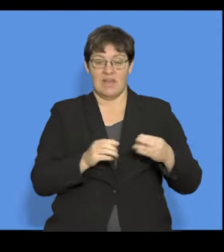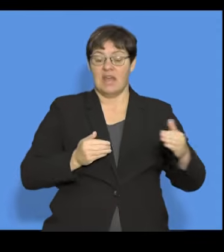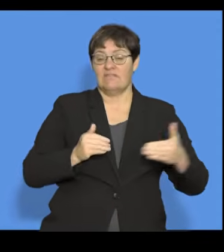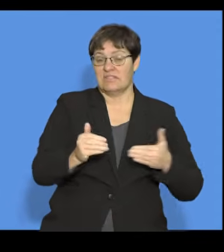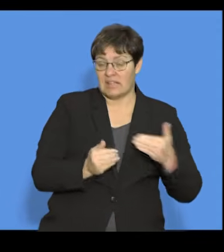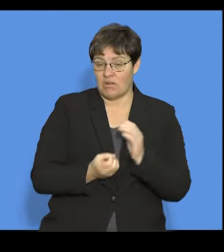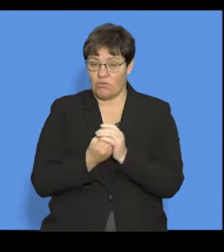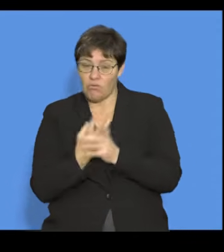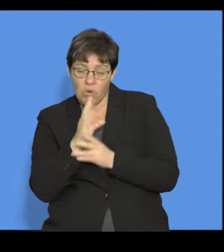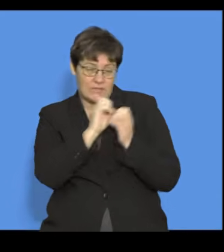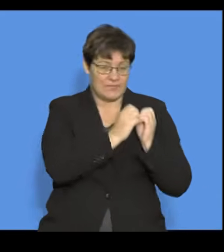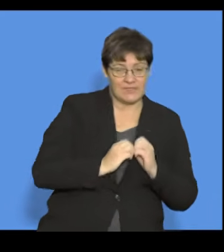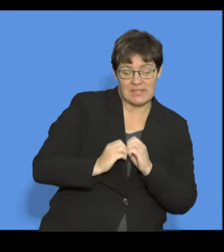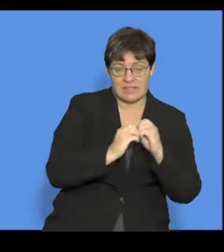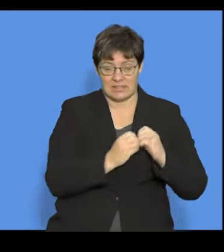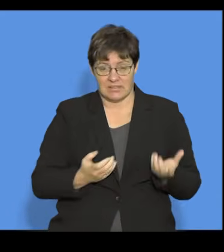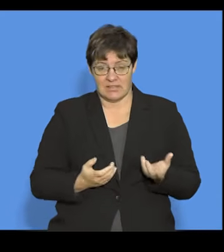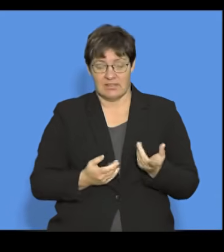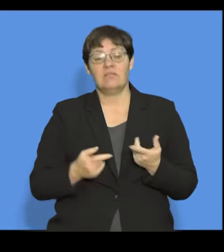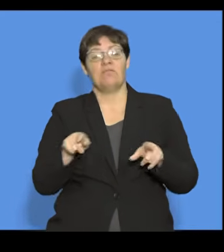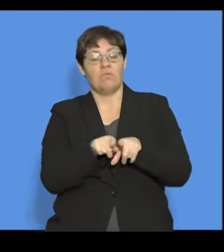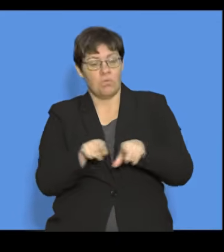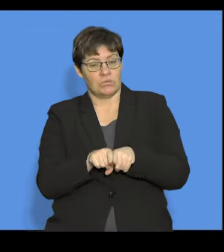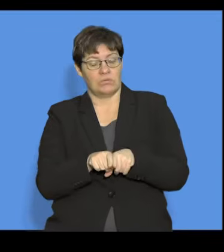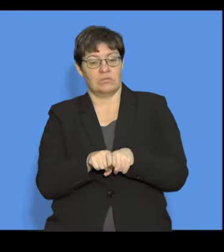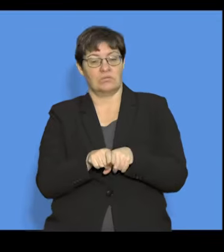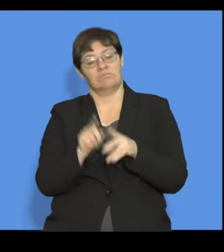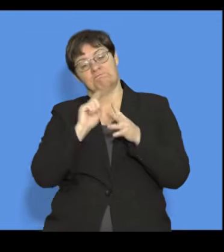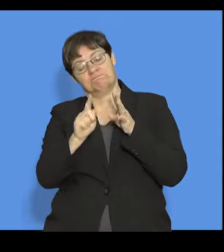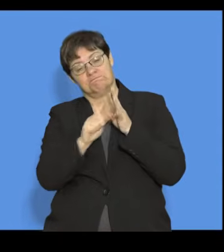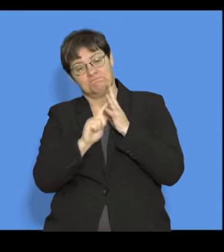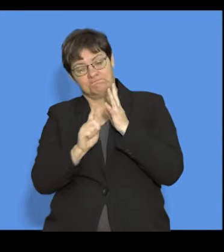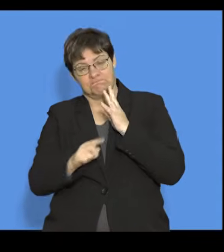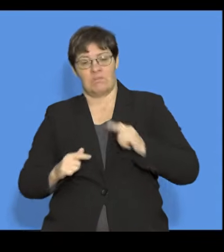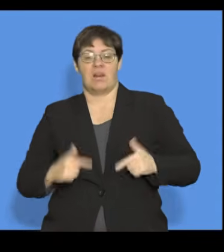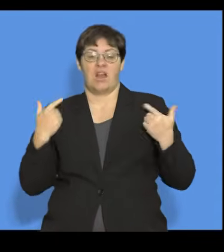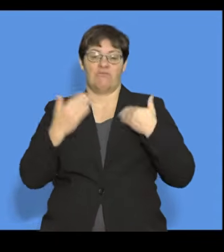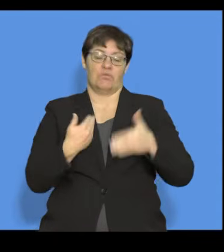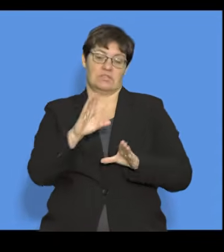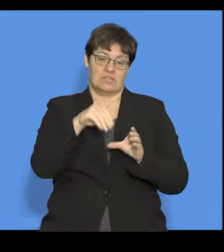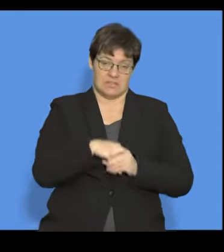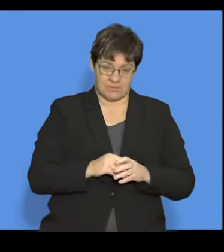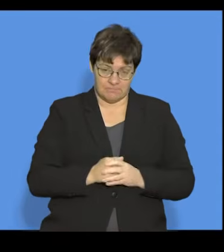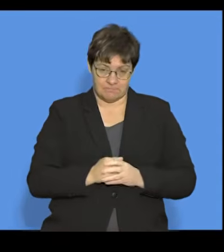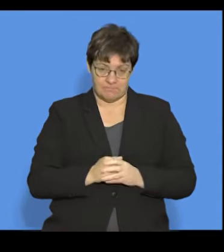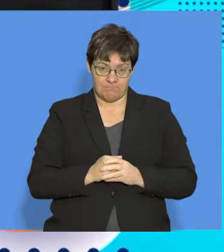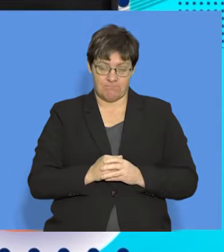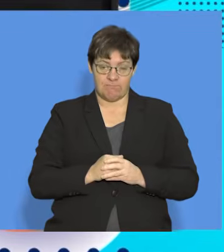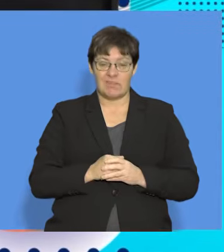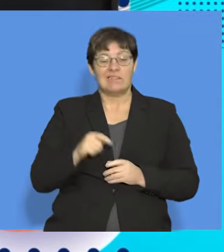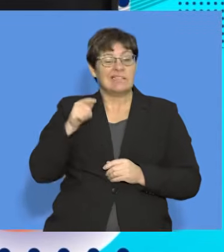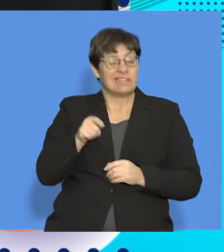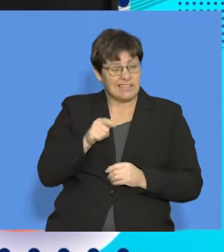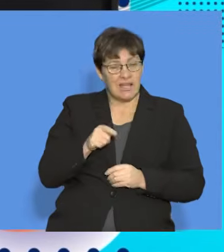facilitates growth and repair, and it helps us to carry out different life processes. So